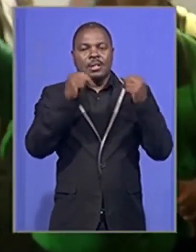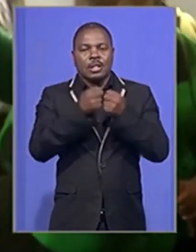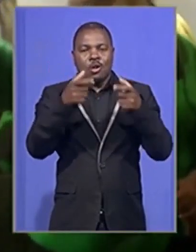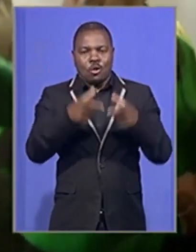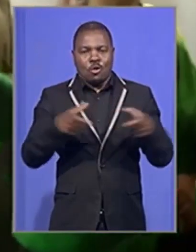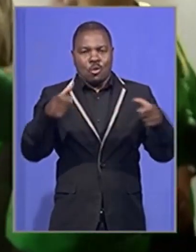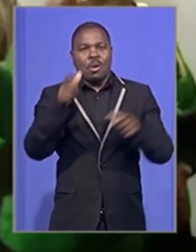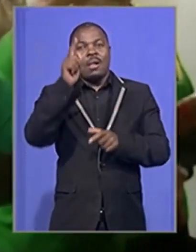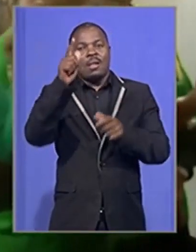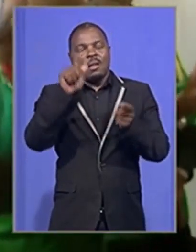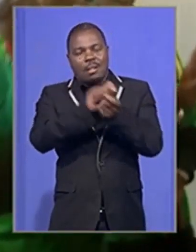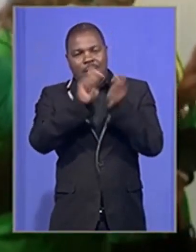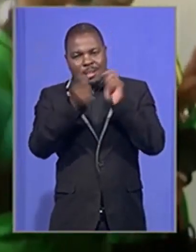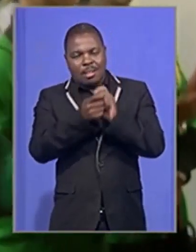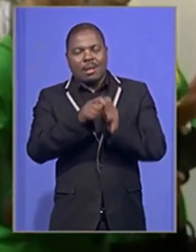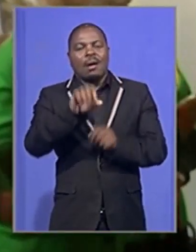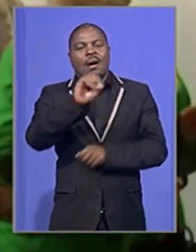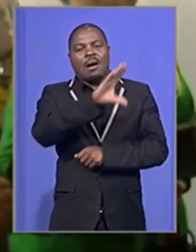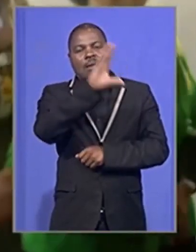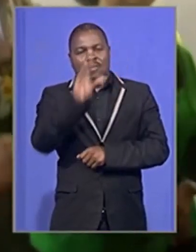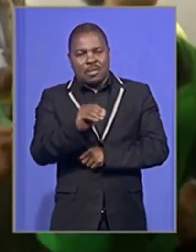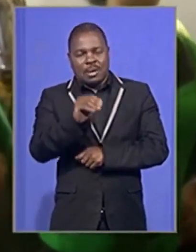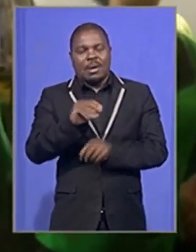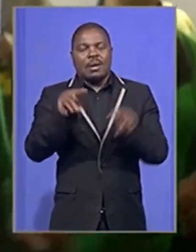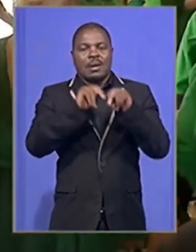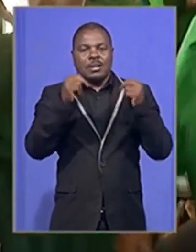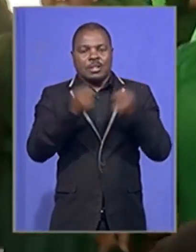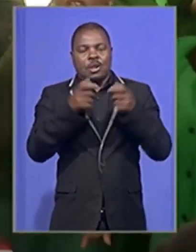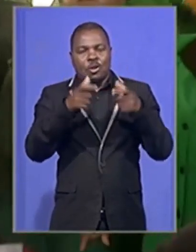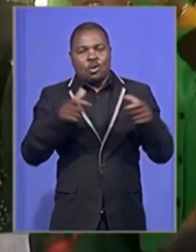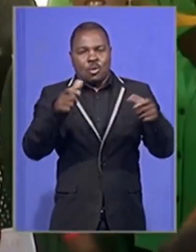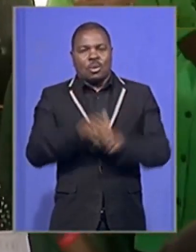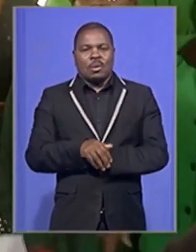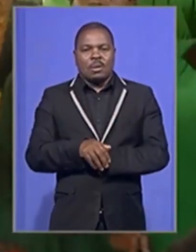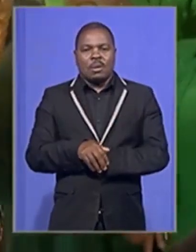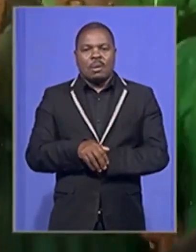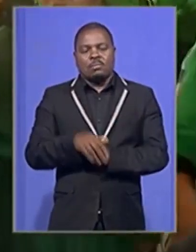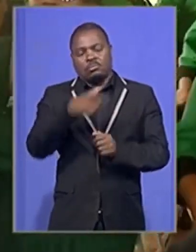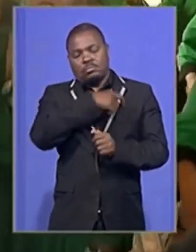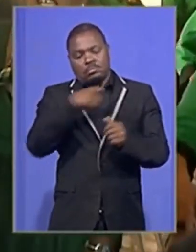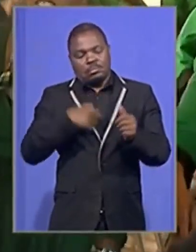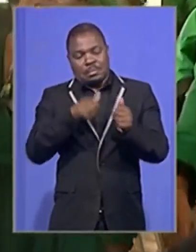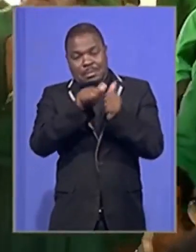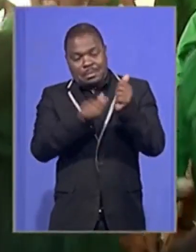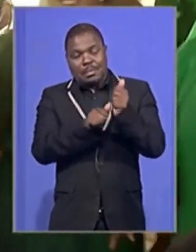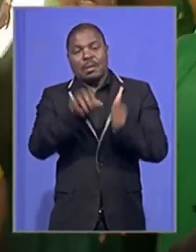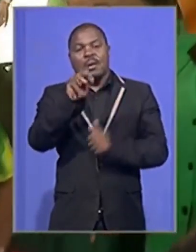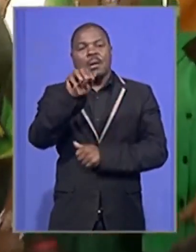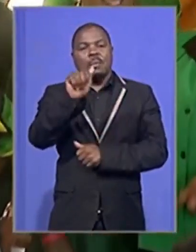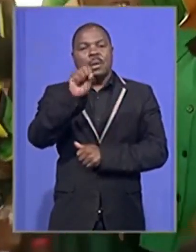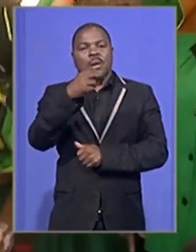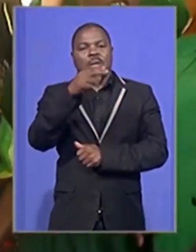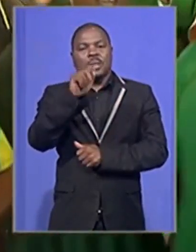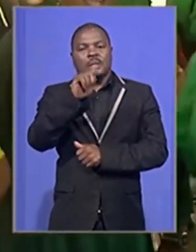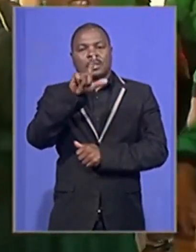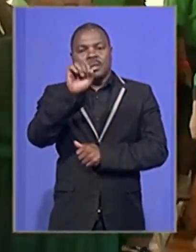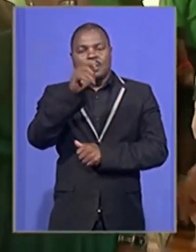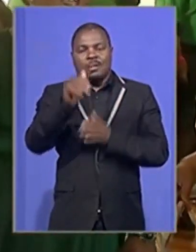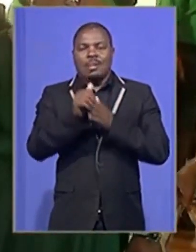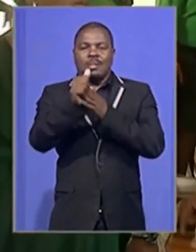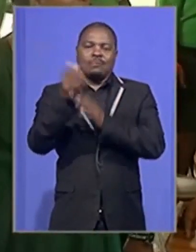African National Congress. Motlatsa mopresidente wa mokga Paul Mashatile o etelletse pele mosebetsi ona mo a boletseng